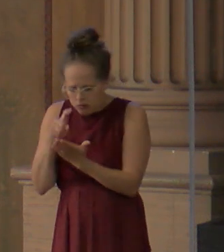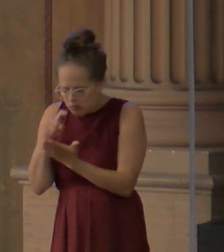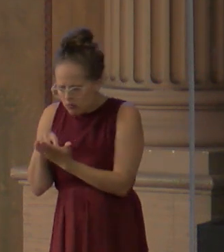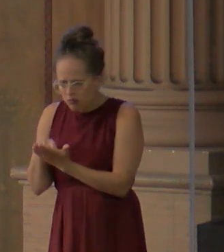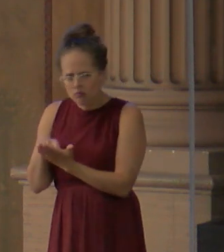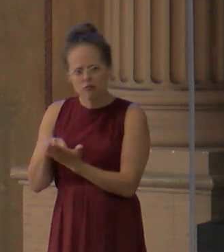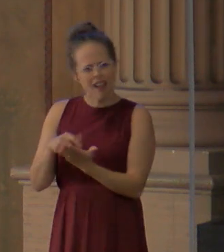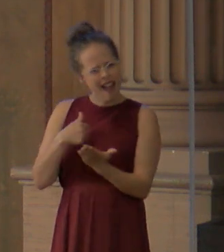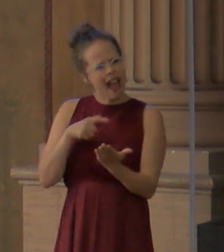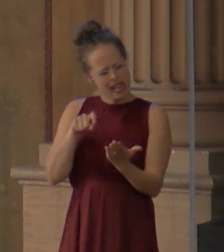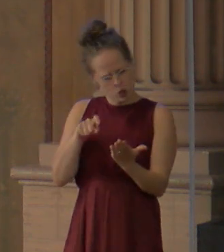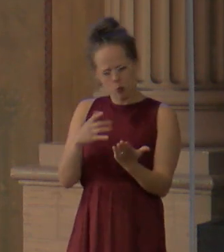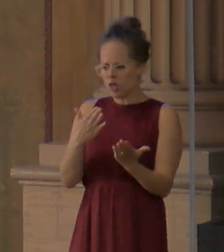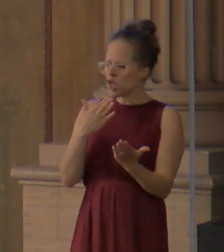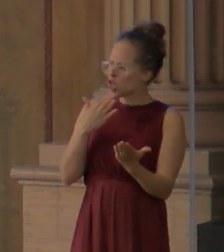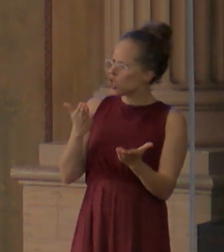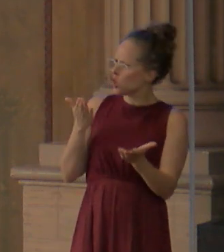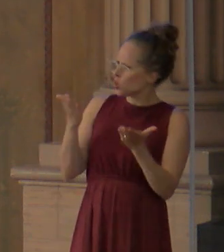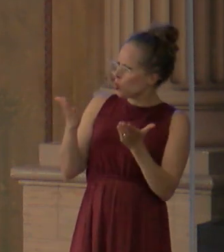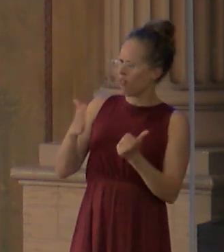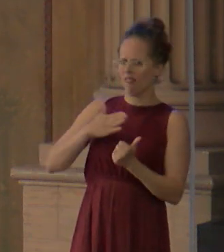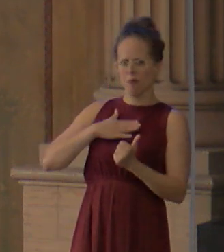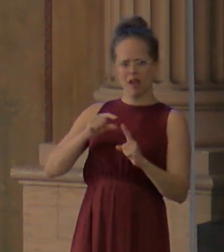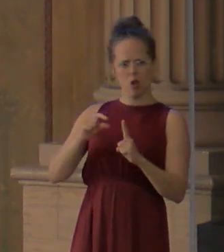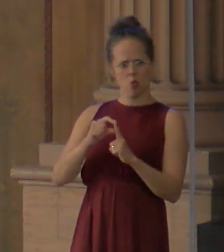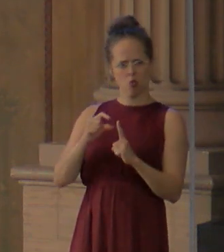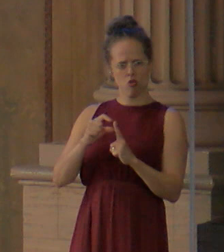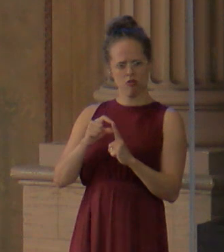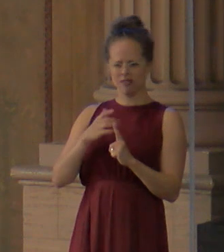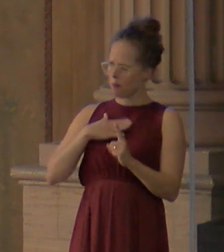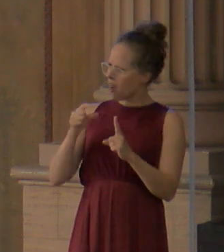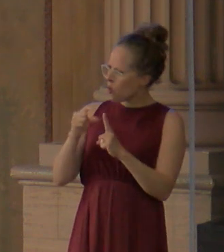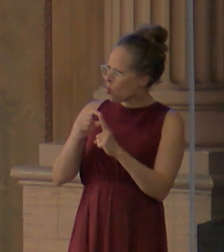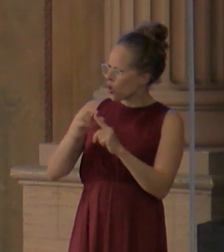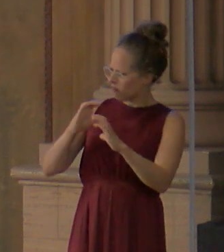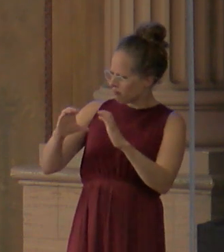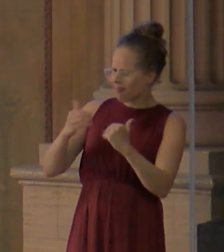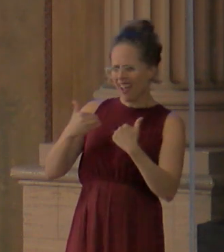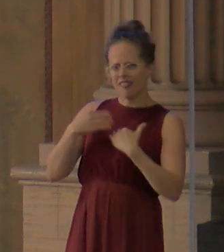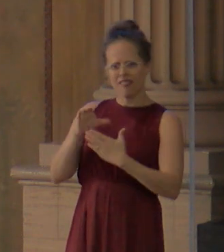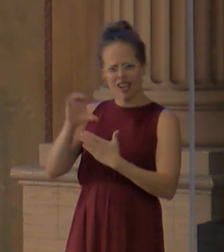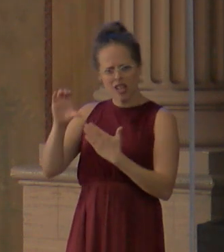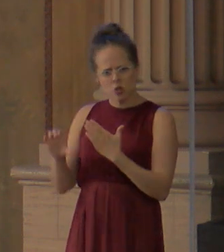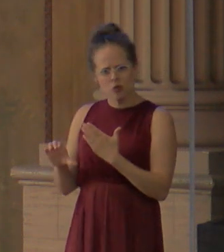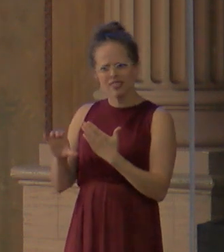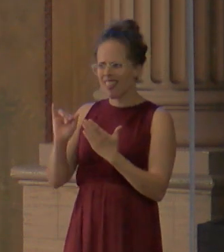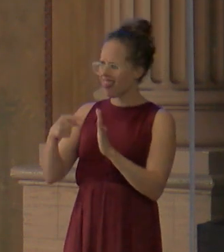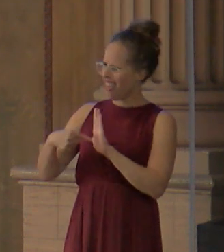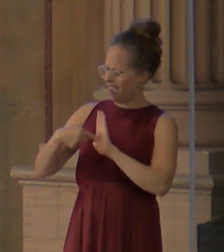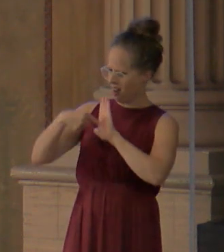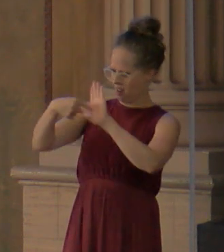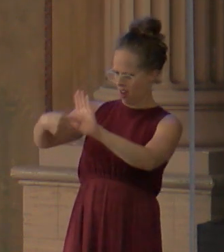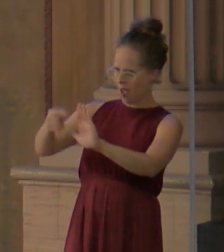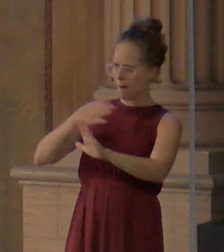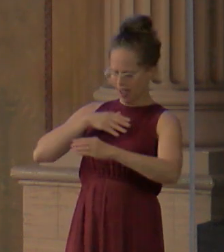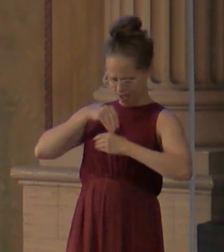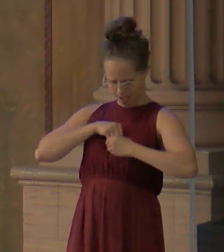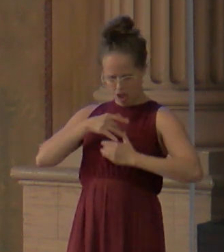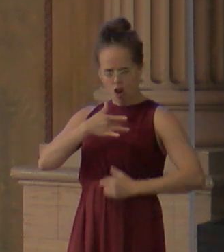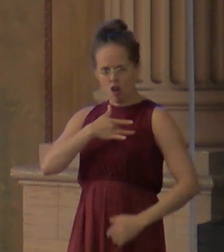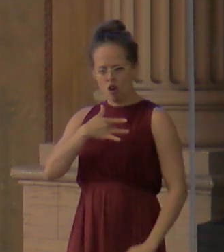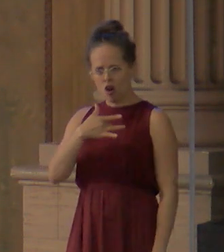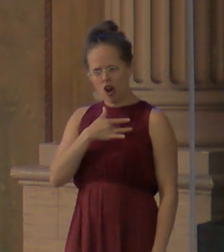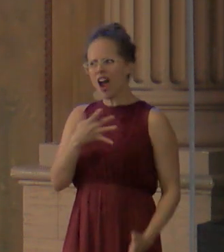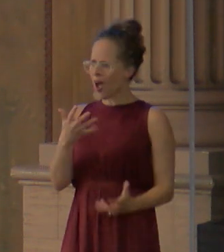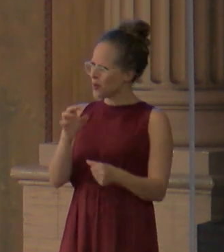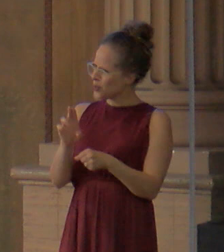steward of my words. They have tremendous consequences. It's a gauge of my heart, and so I want to steward those things well. I want to use them